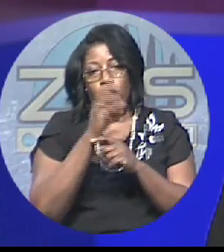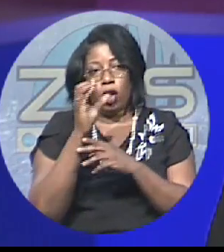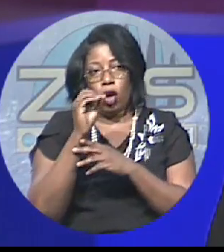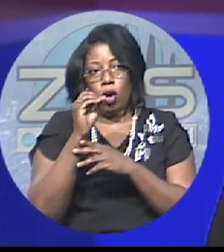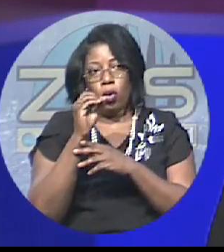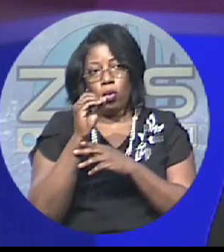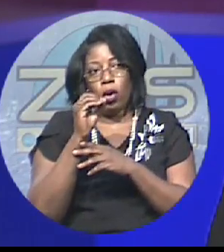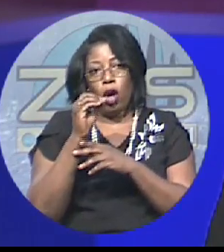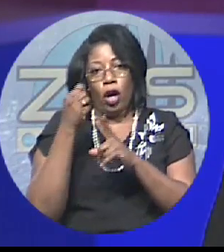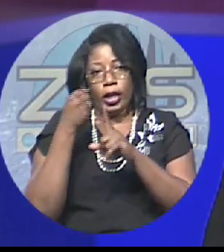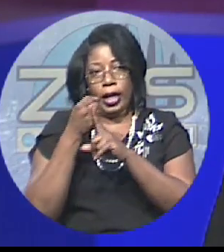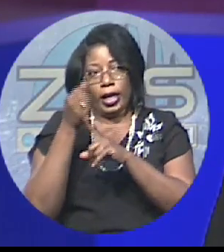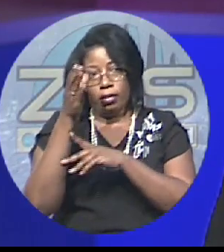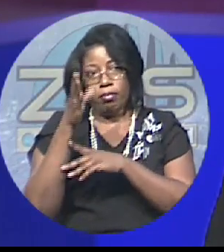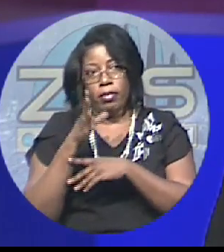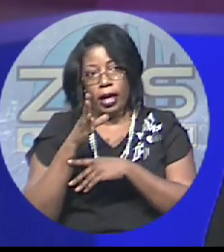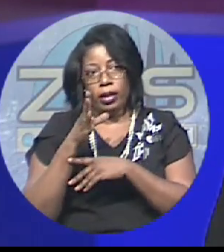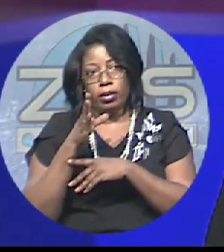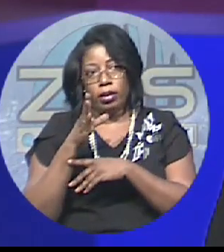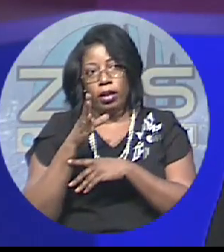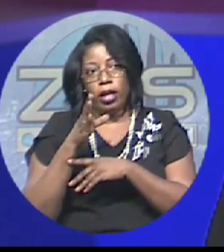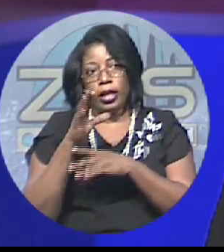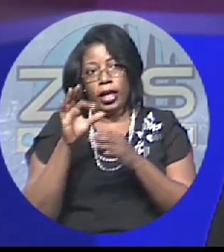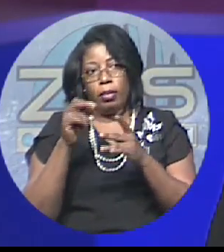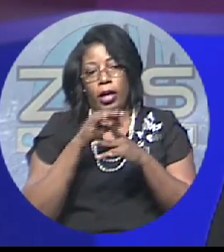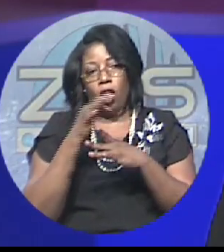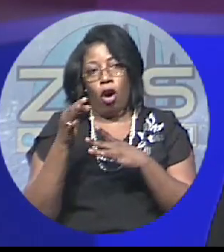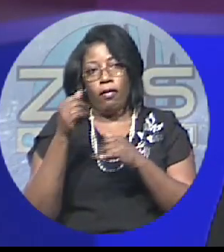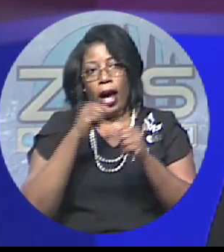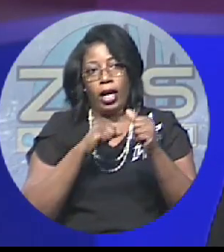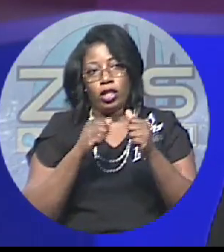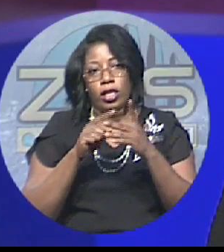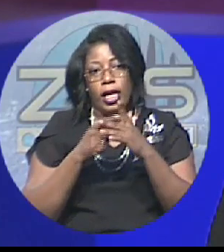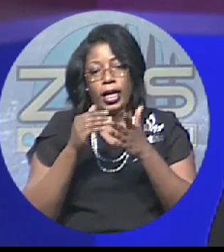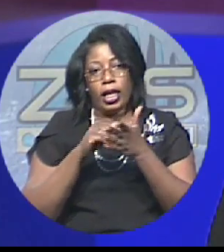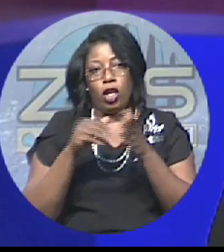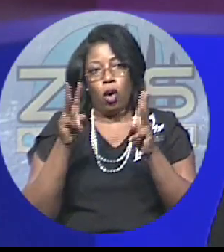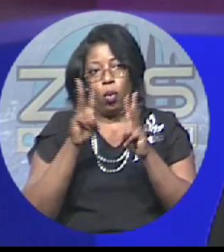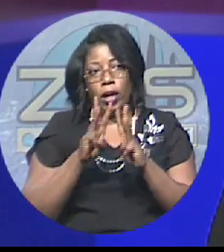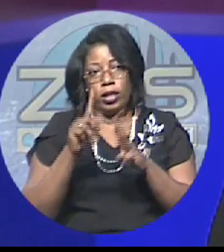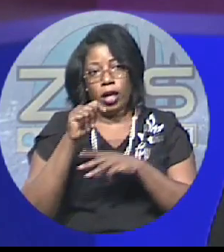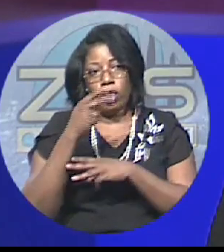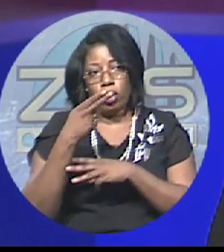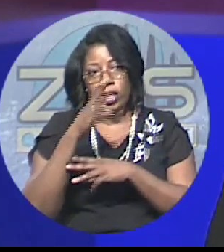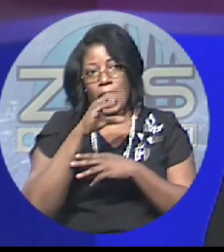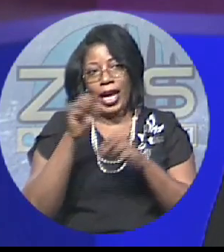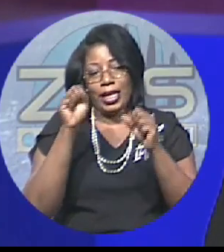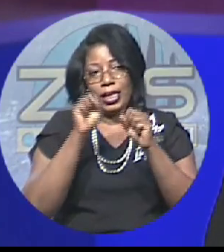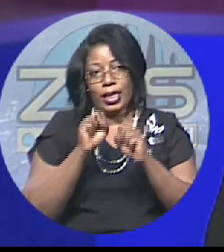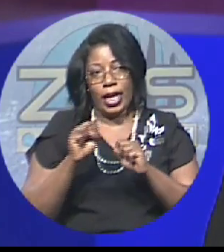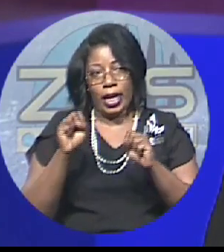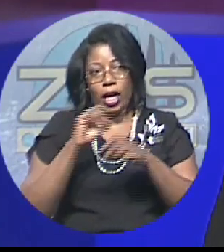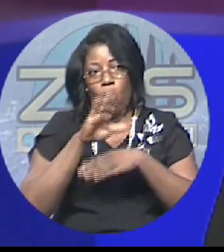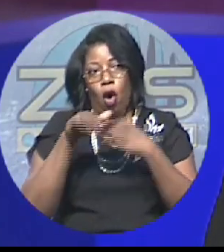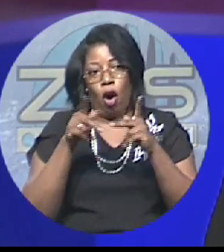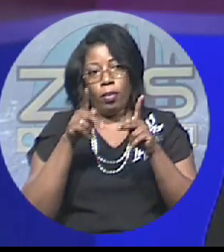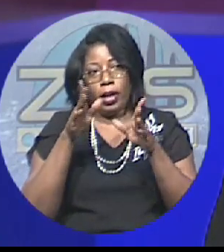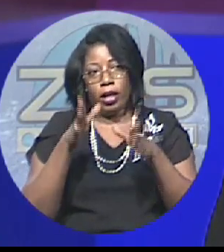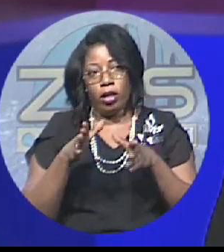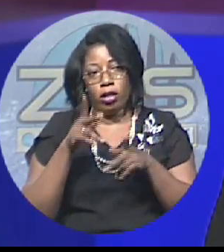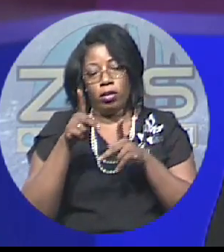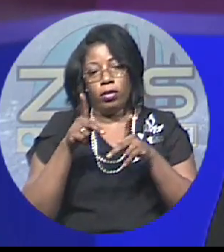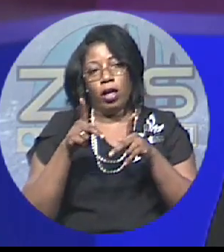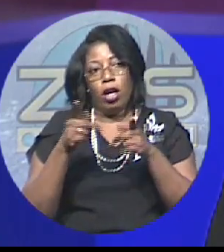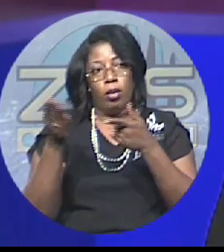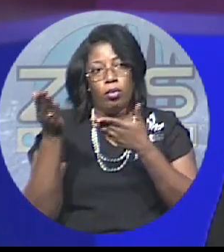on the Iredez Hitmen. From there, playoff action resumes again on Wednesday, Thursday, and Saturday. All players and fans